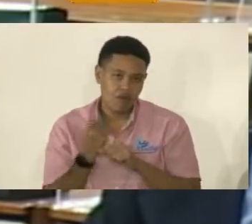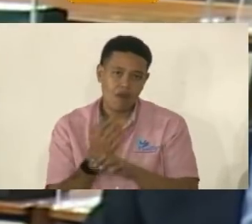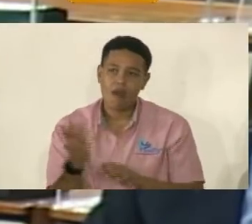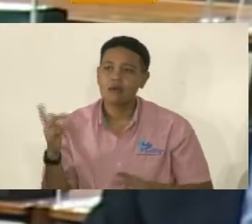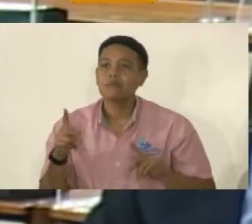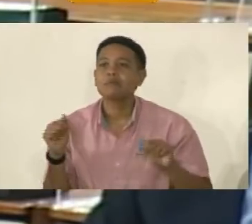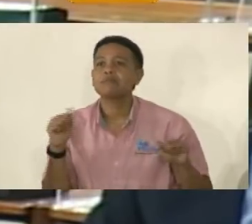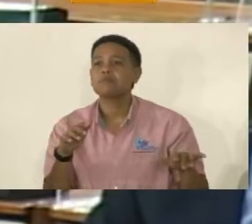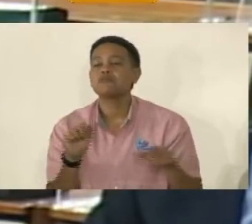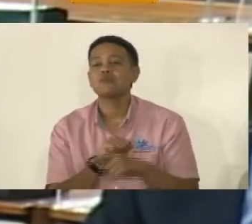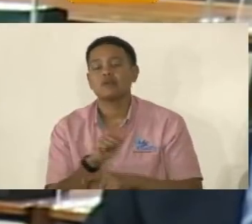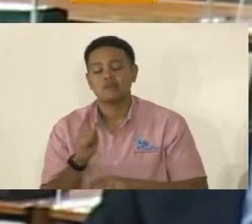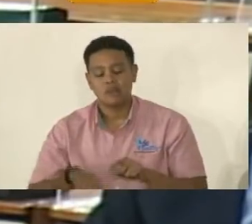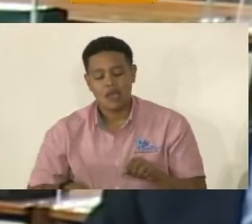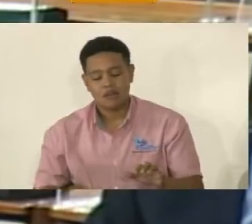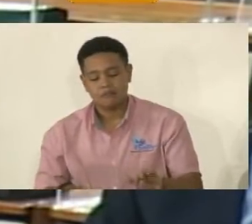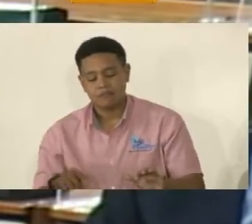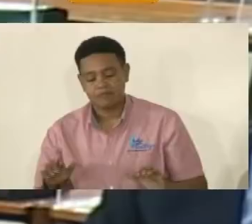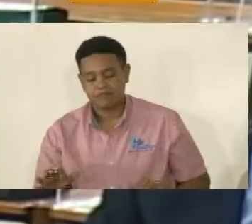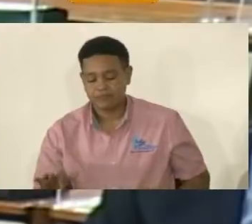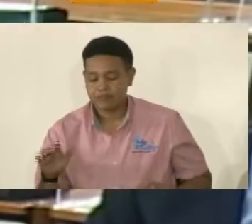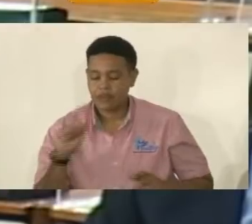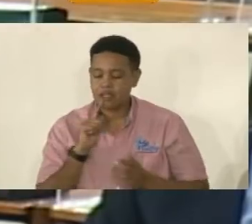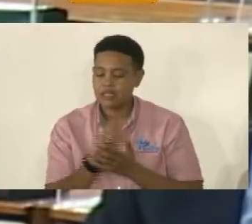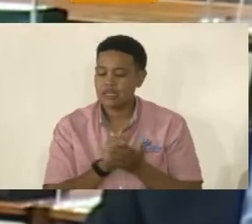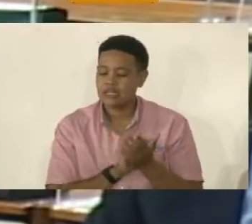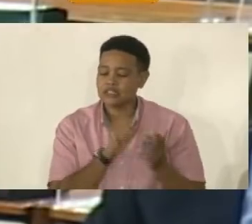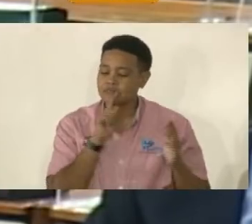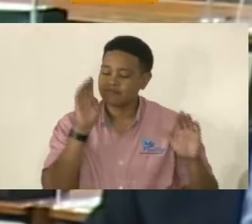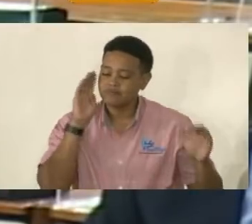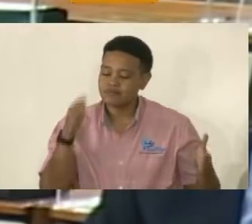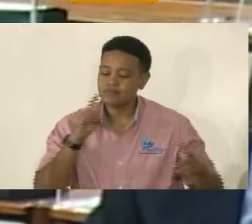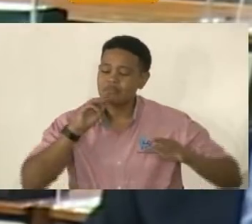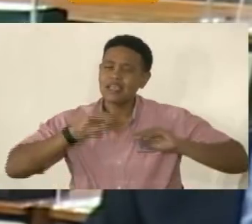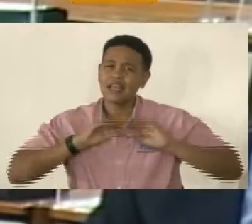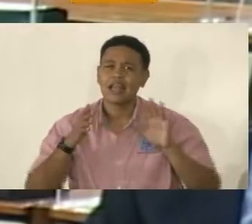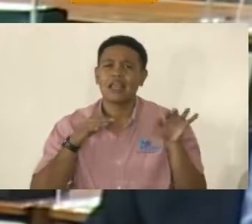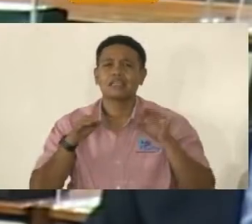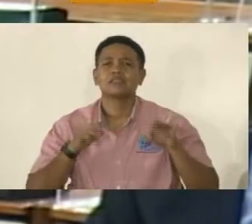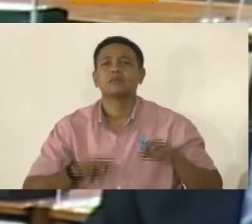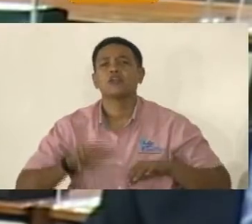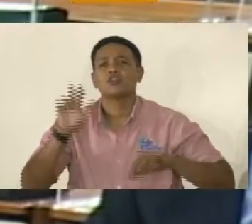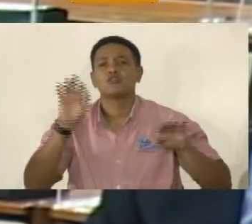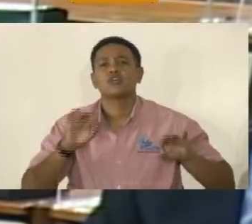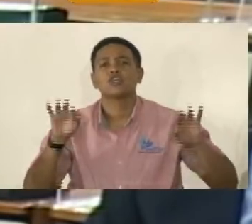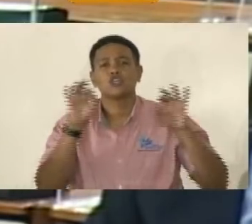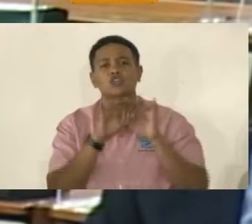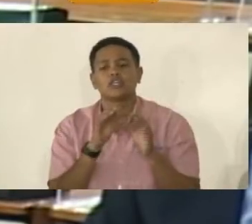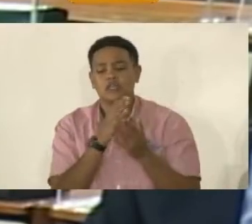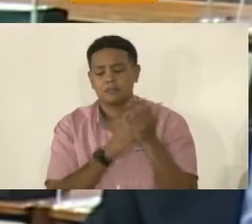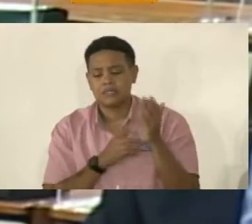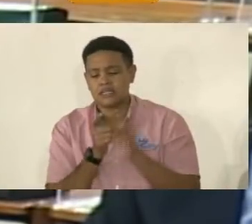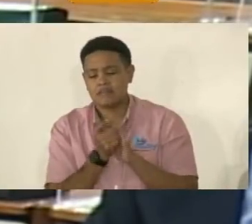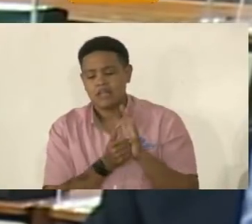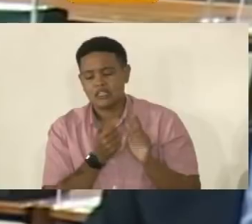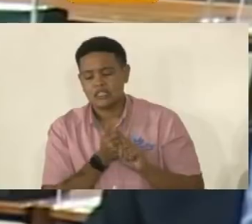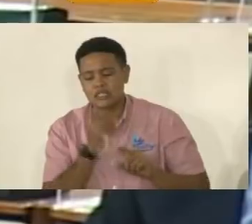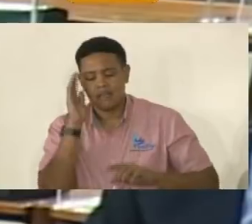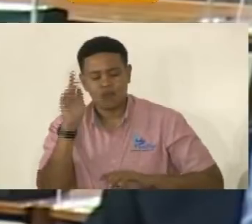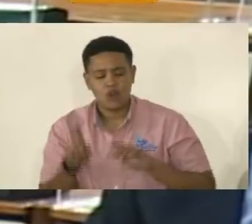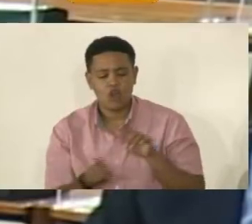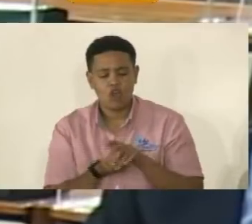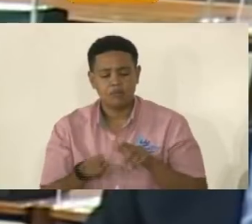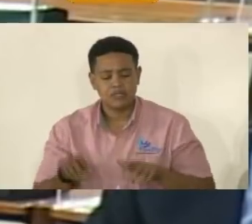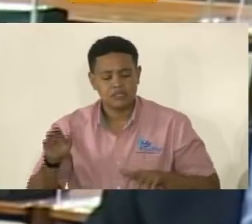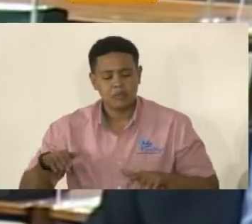The legislative focus was also clearly explained. 3 critical pieces of legislation will come to this Parliament